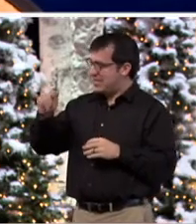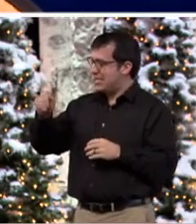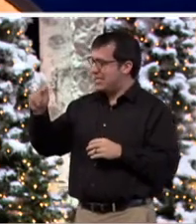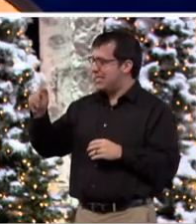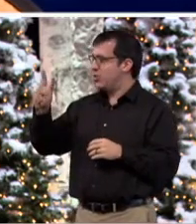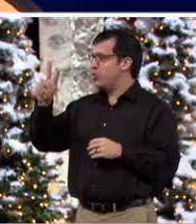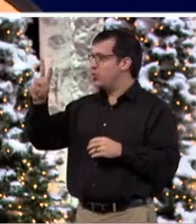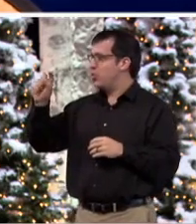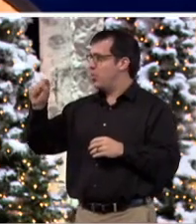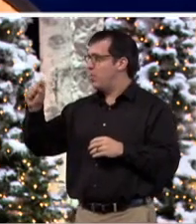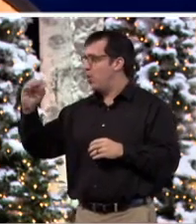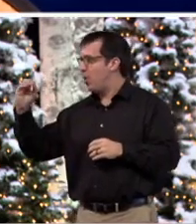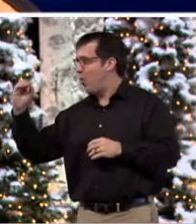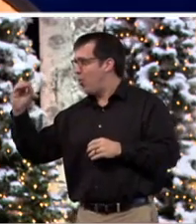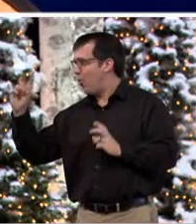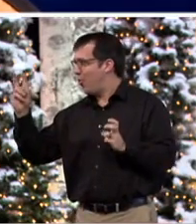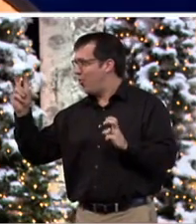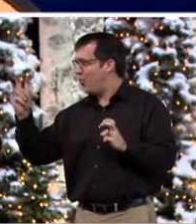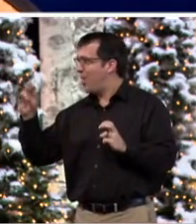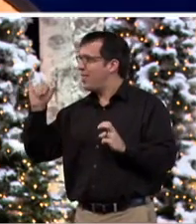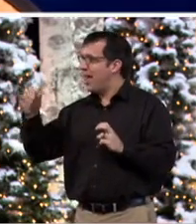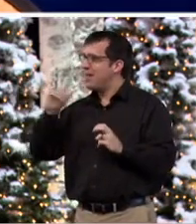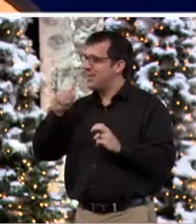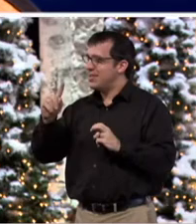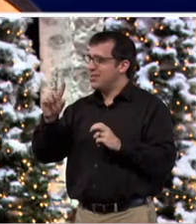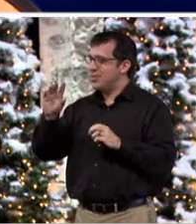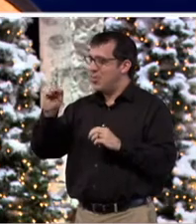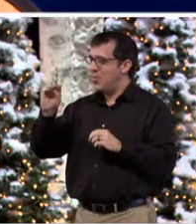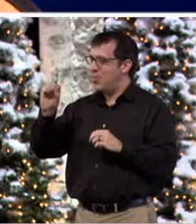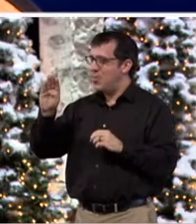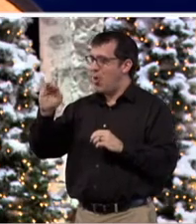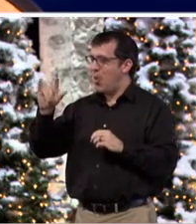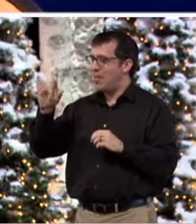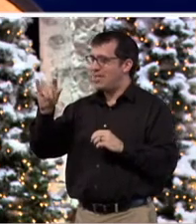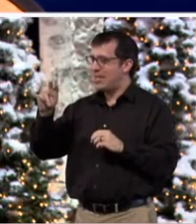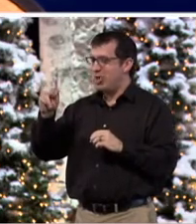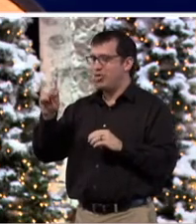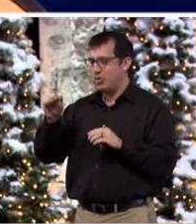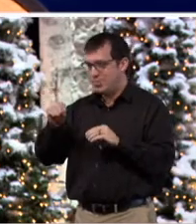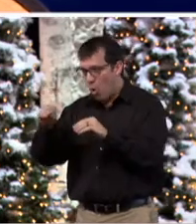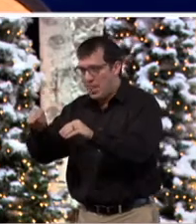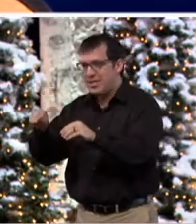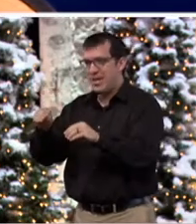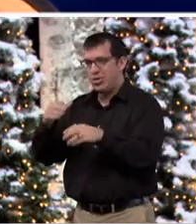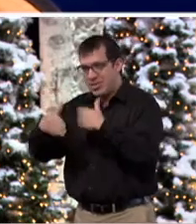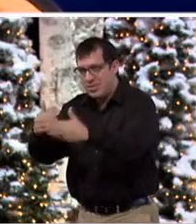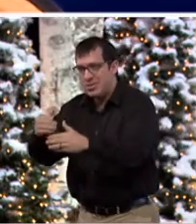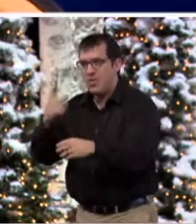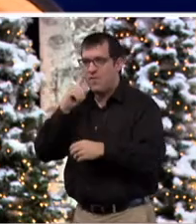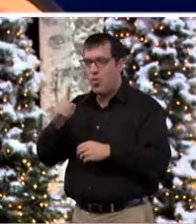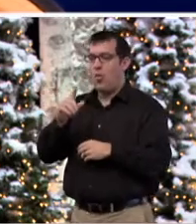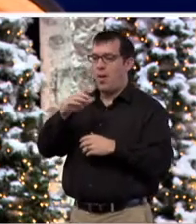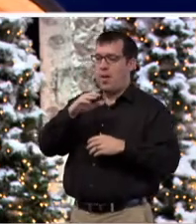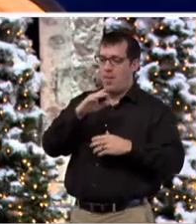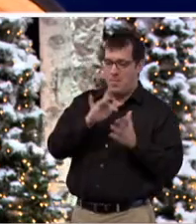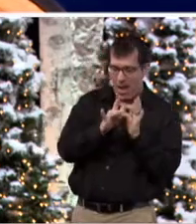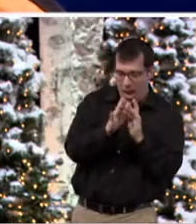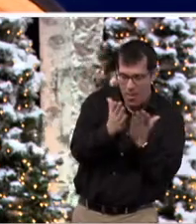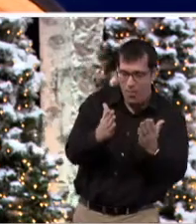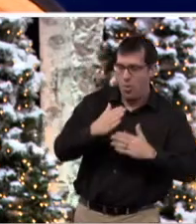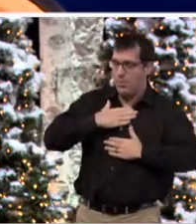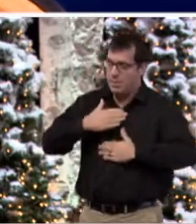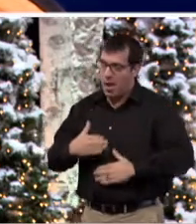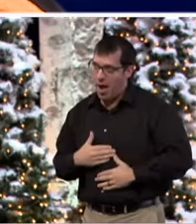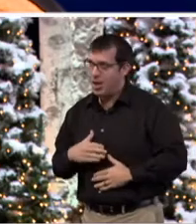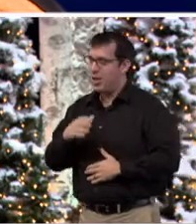2.0, which is mobilization for all of those Bible body of Christ believer